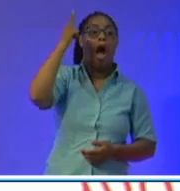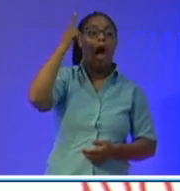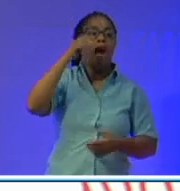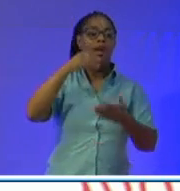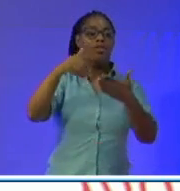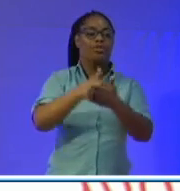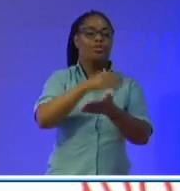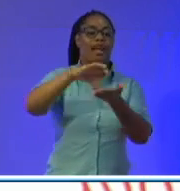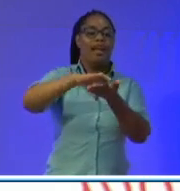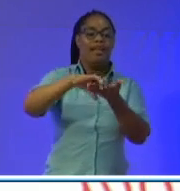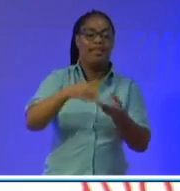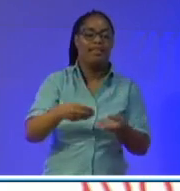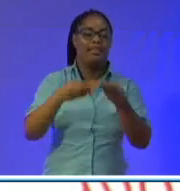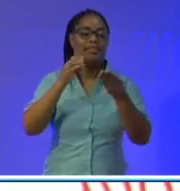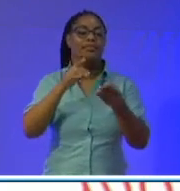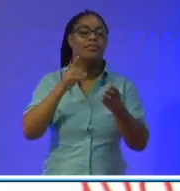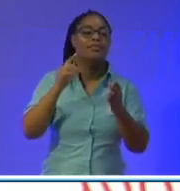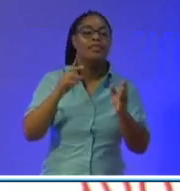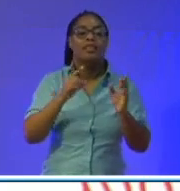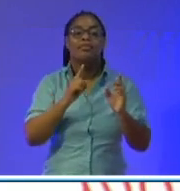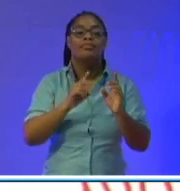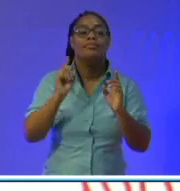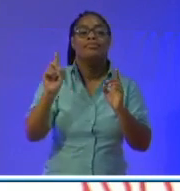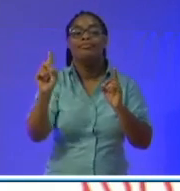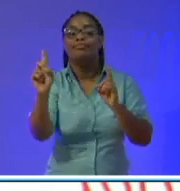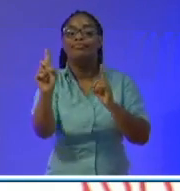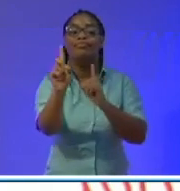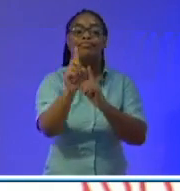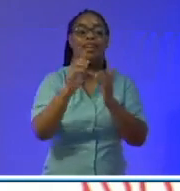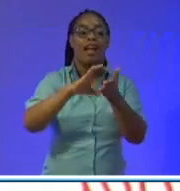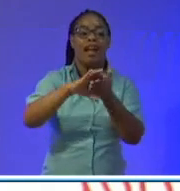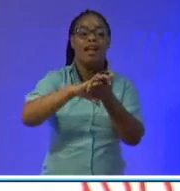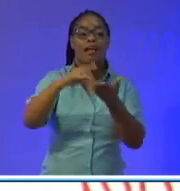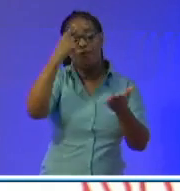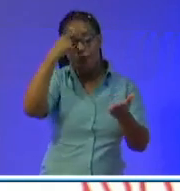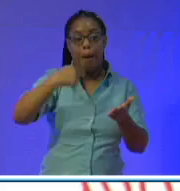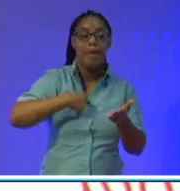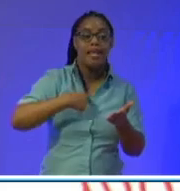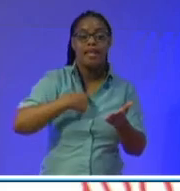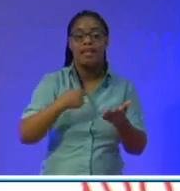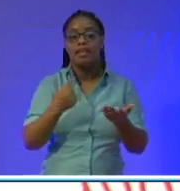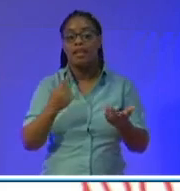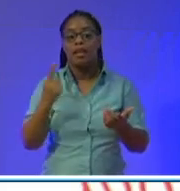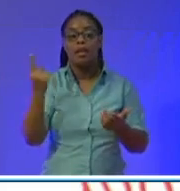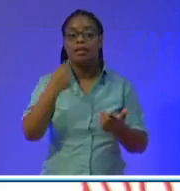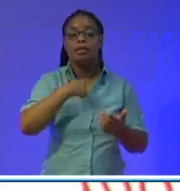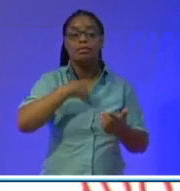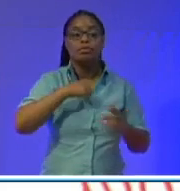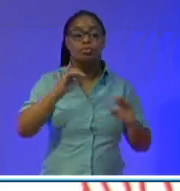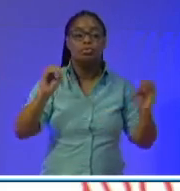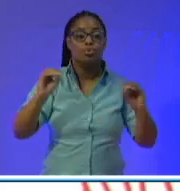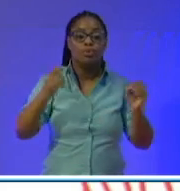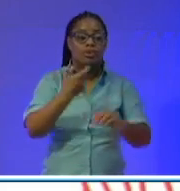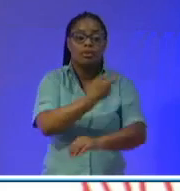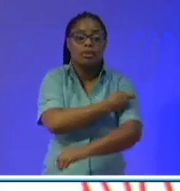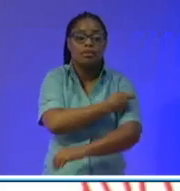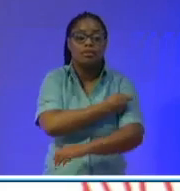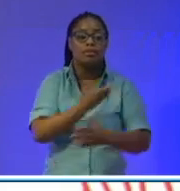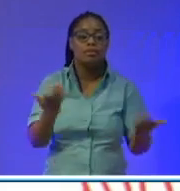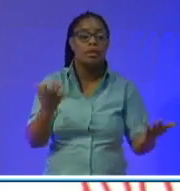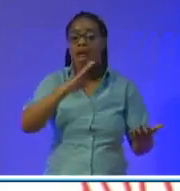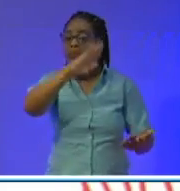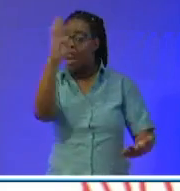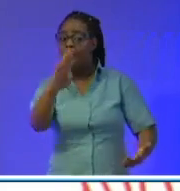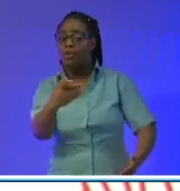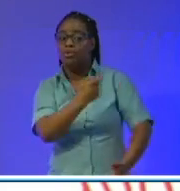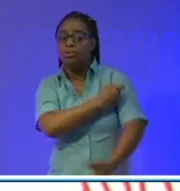away from those vaccines earmarked for pregnant women. And Honorable Minister can add to the, if any, additional information.